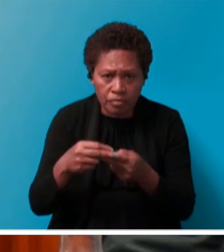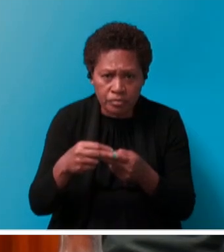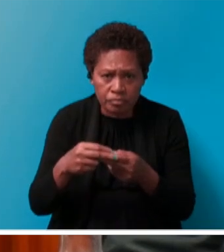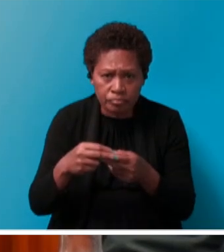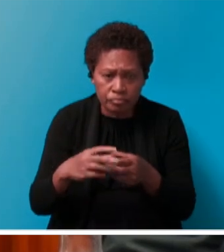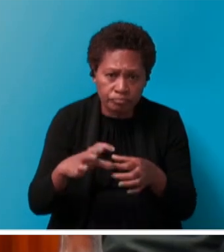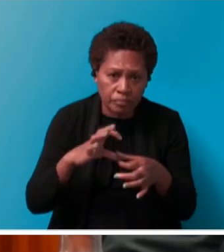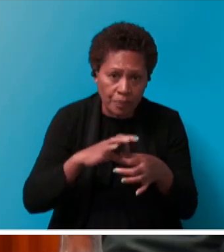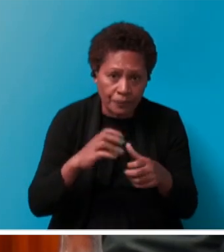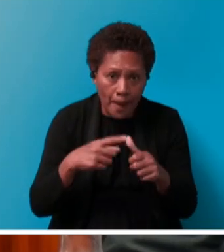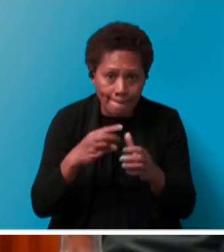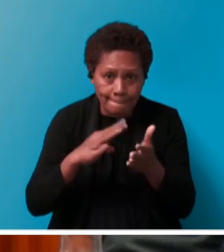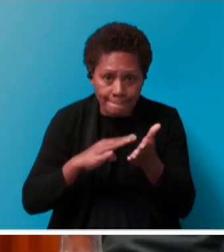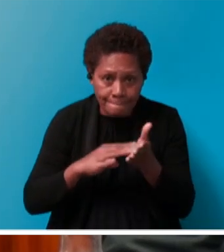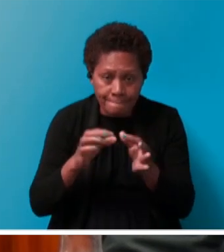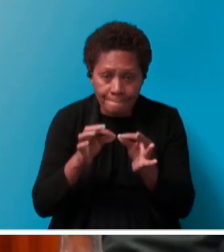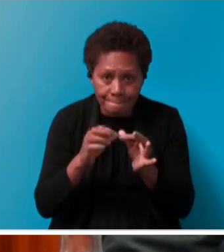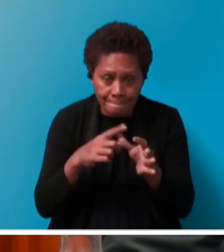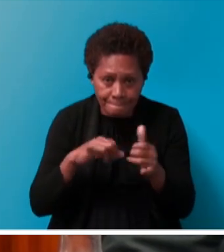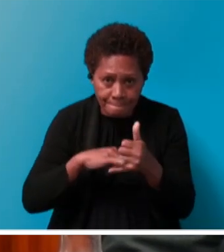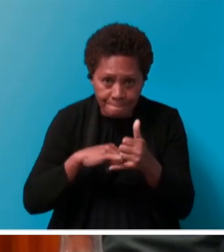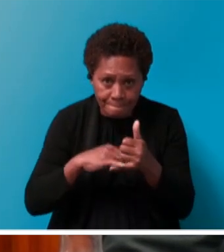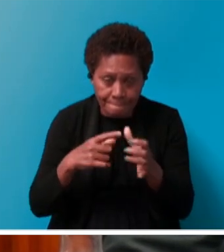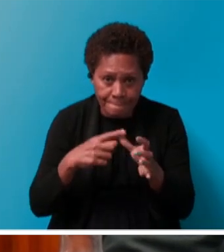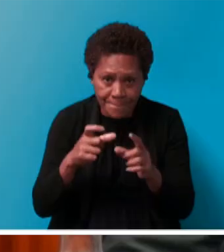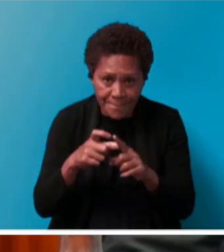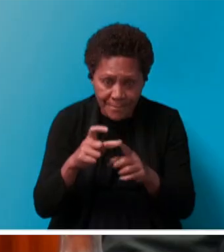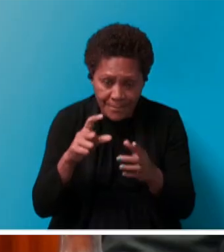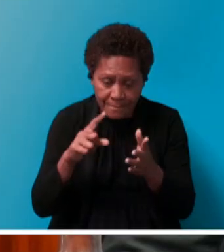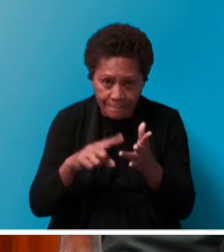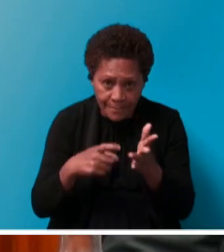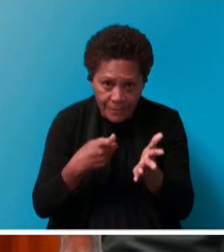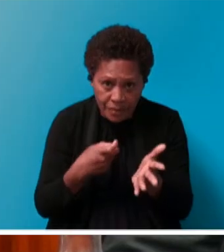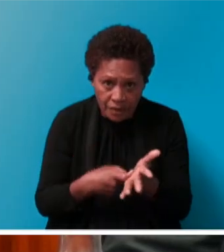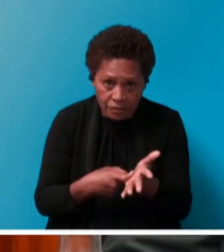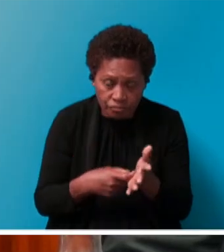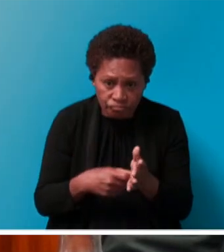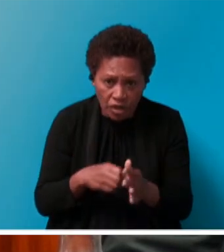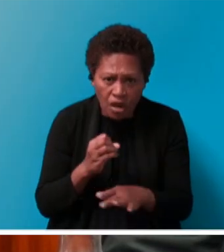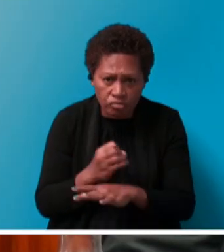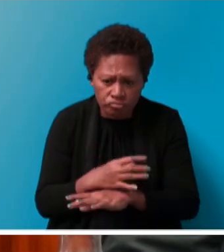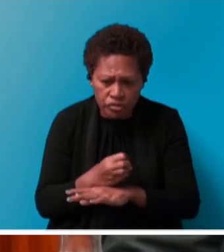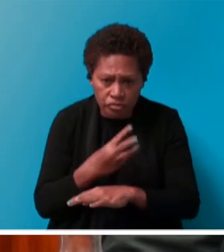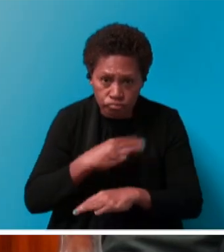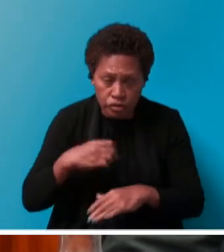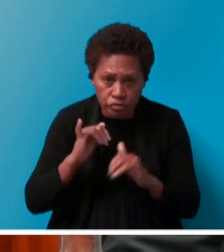ambassador, Mr. Dokonivalu, who is a consultant with the Ministry of Justice, and our Deputy Solicitor General, Eliasa Tuiloma.